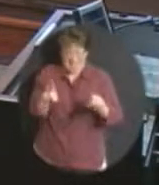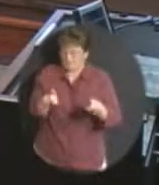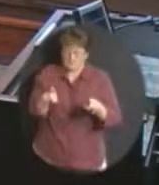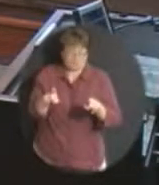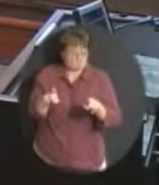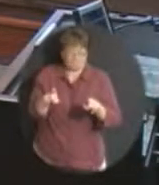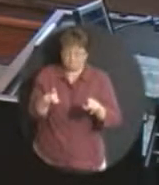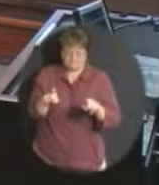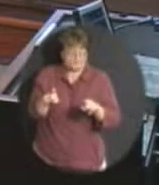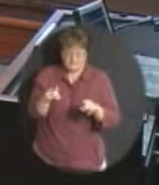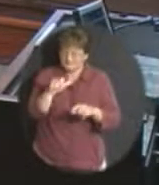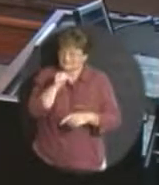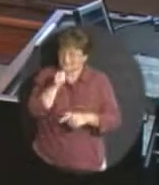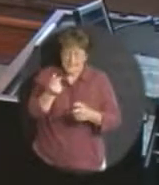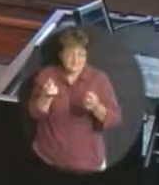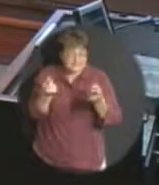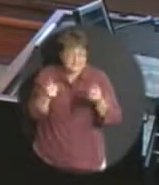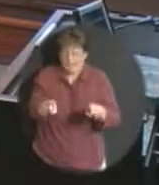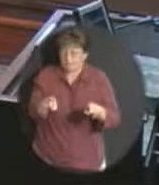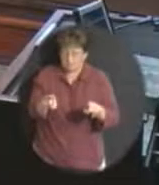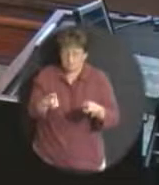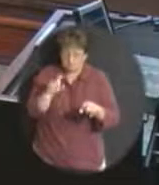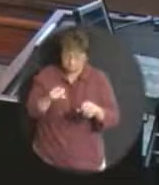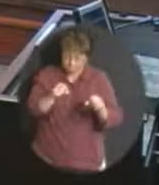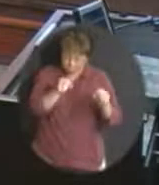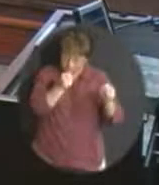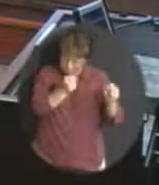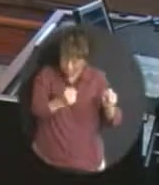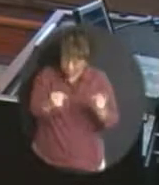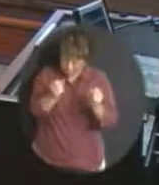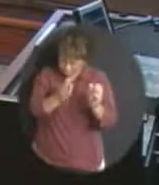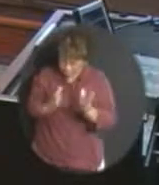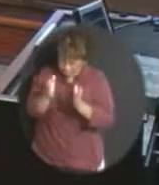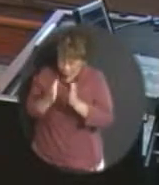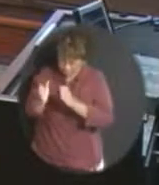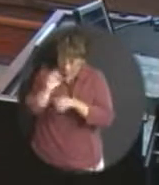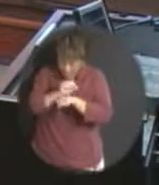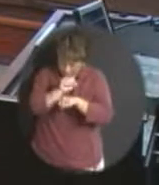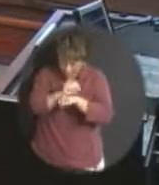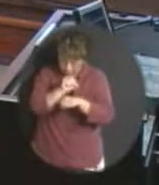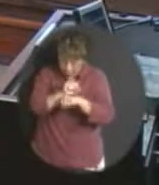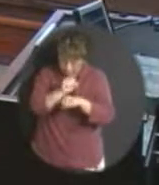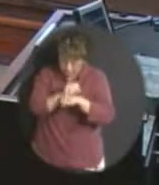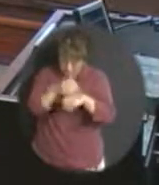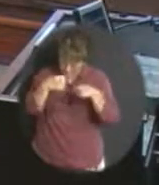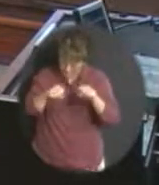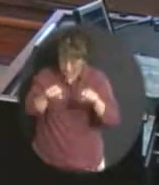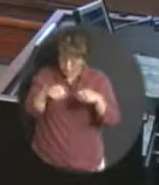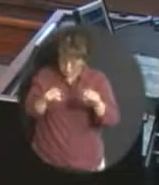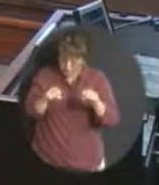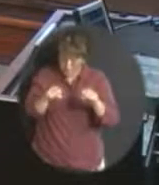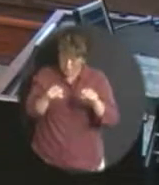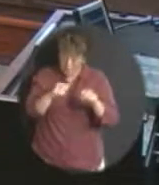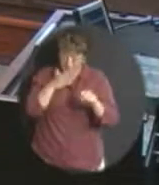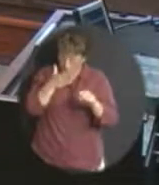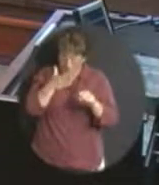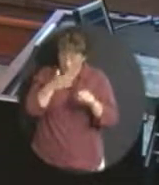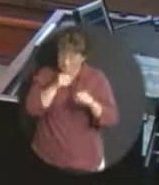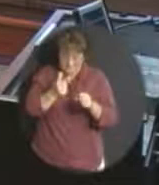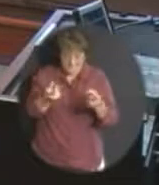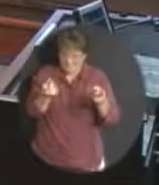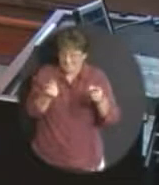happen. I mean, there's a lot of strategic hard work and planning and effort that goes into this, and it just doesn't happen